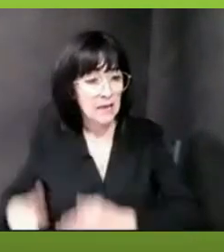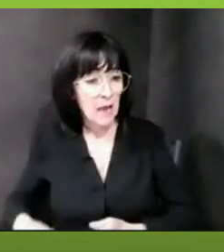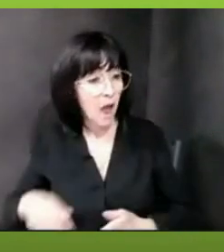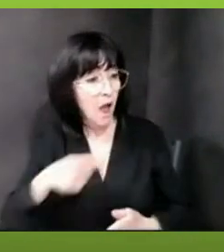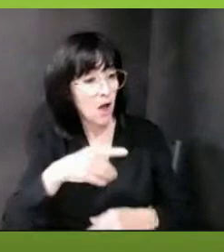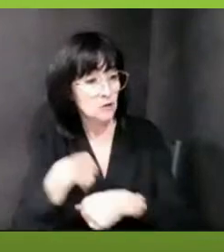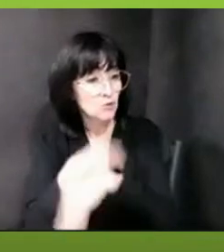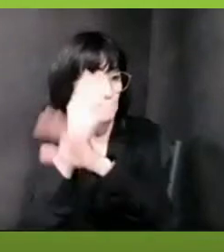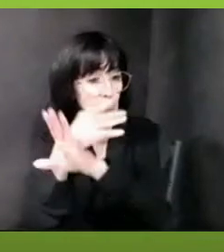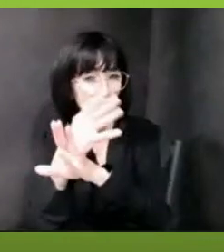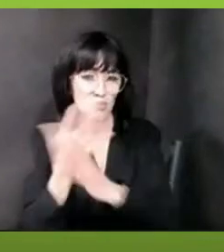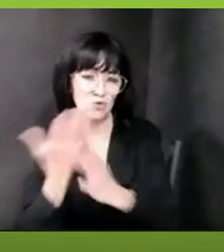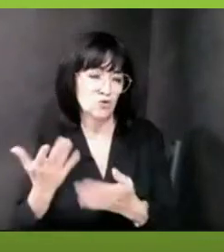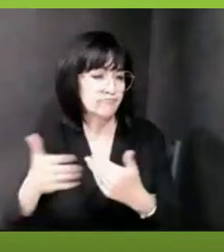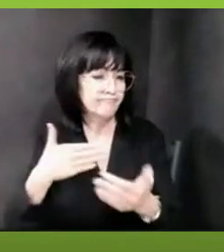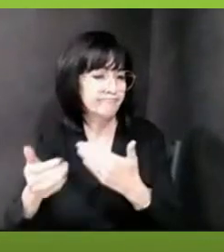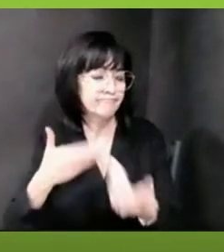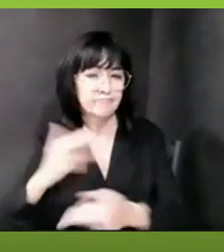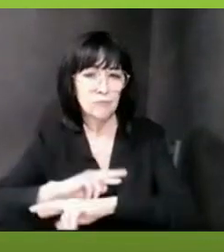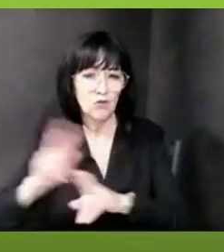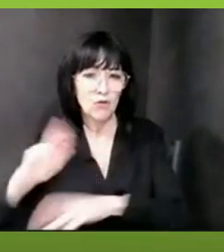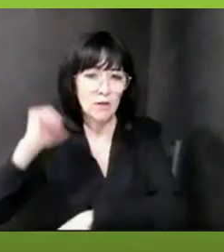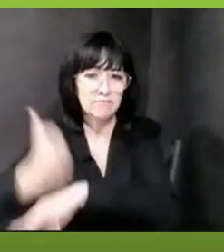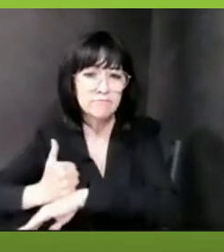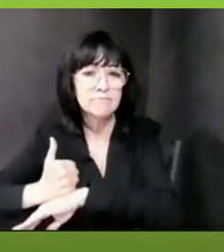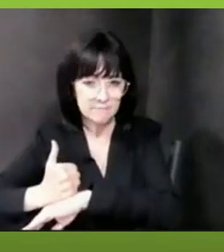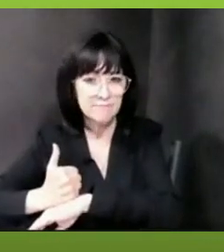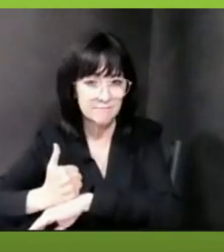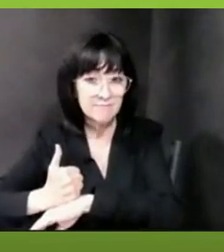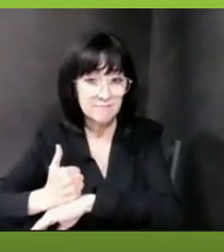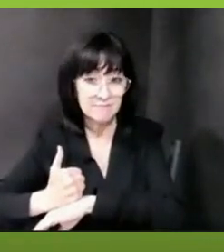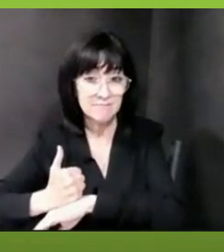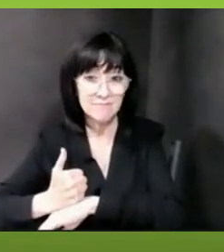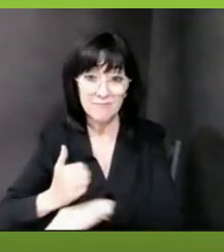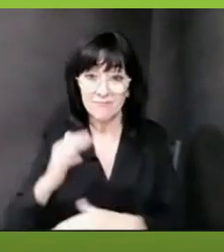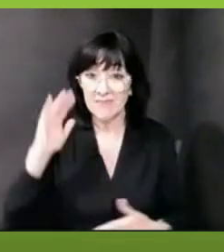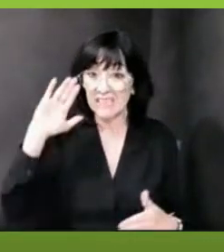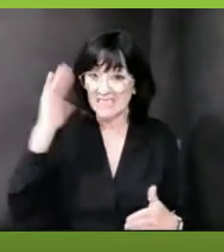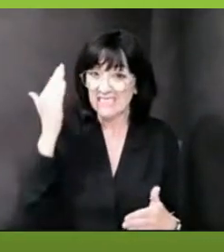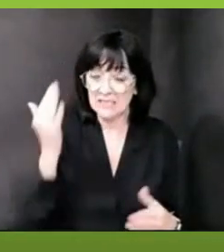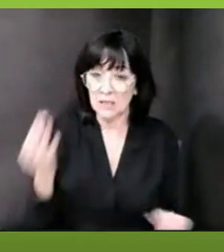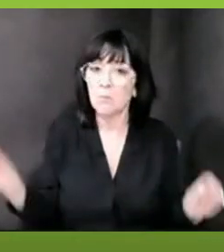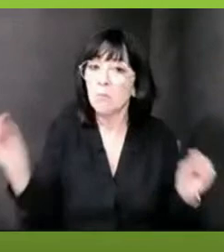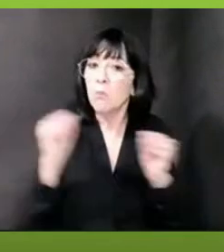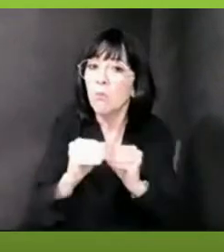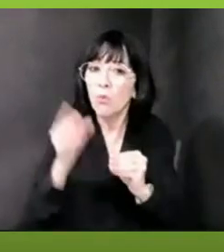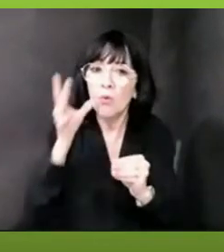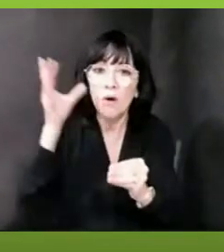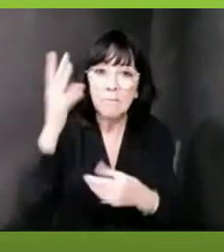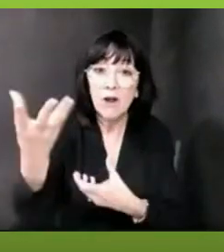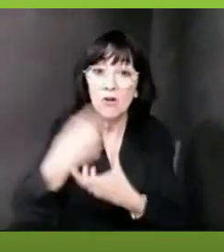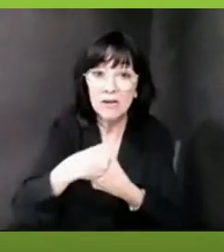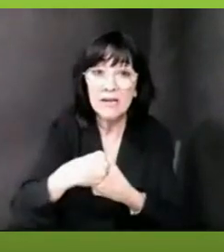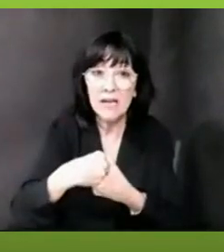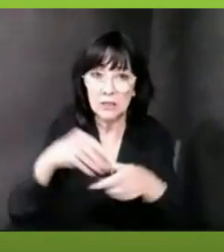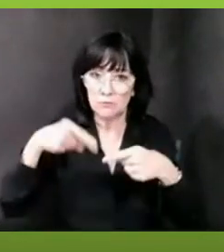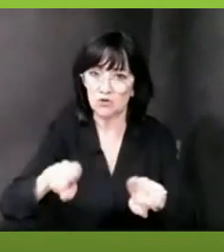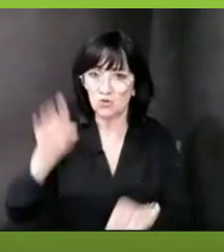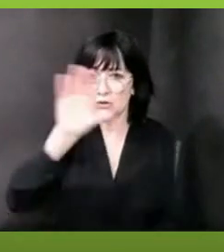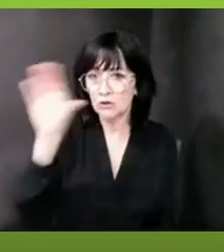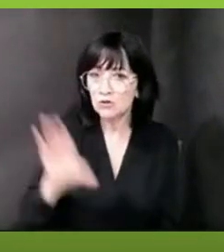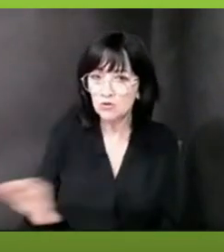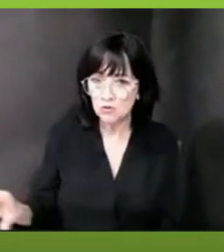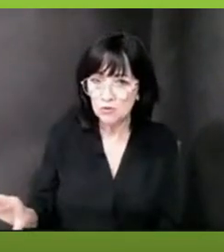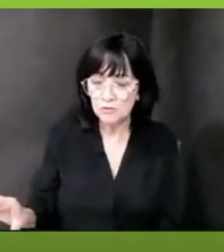is. It seems to me like we get even more of a parent engagement with that. There is a program